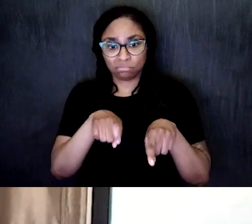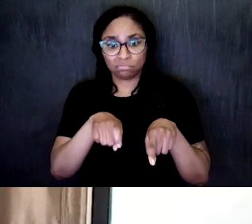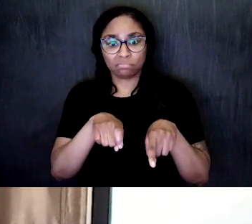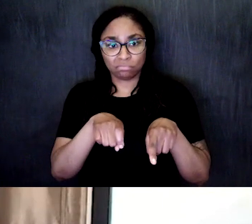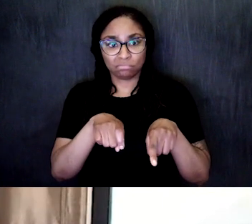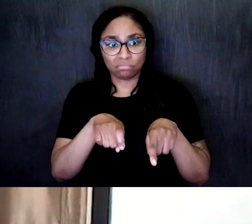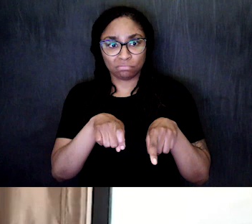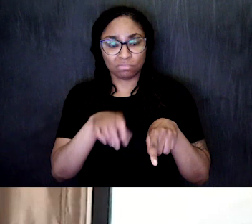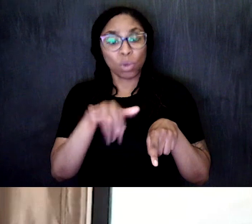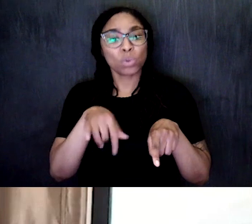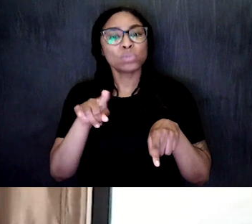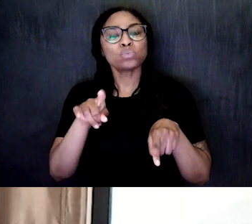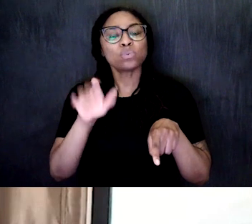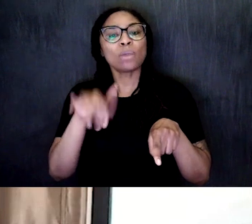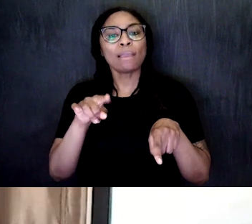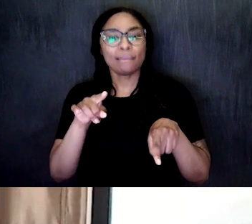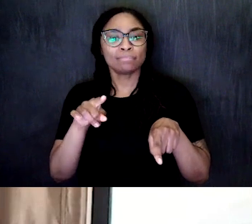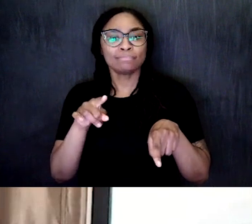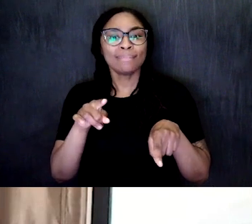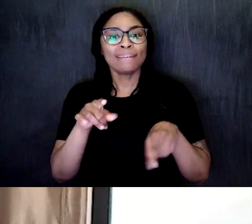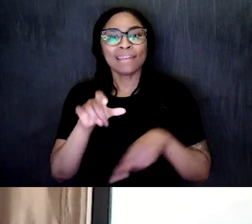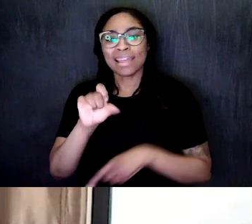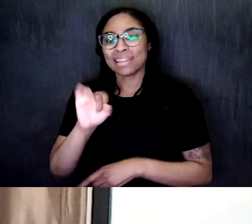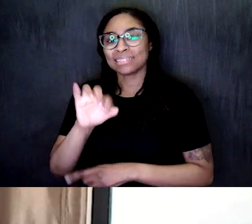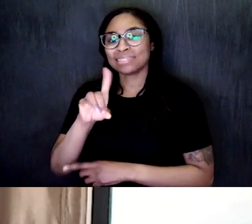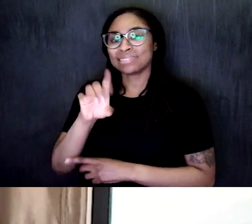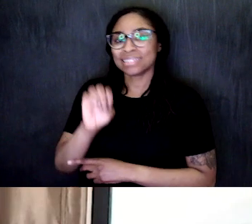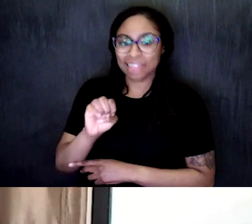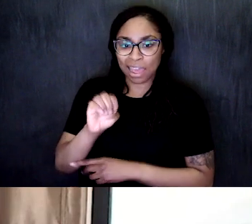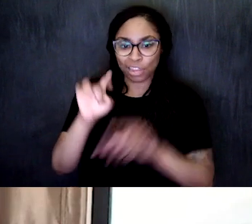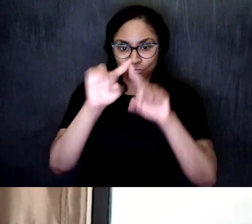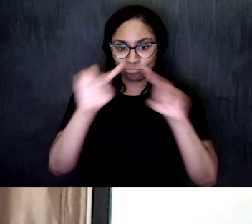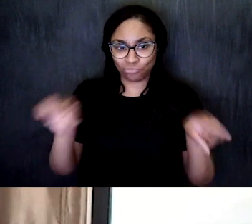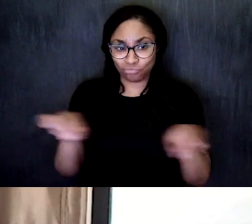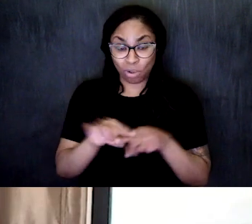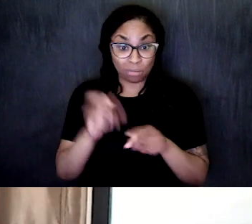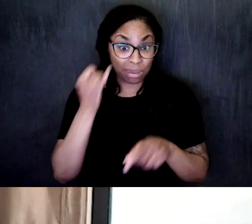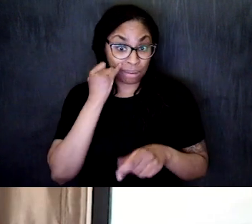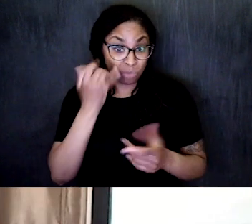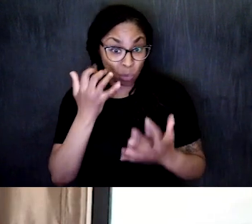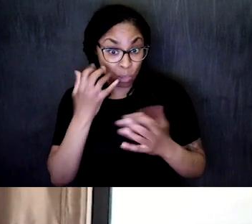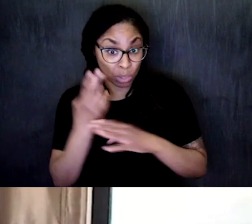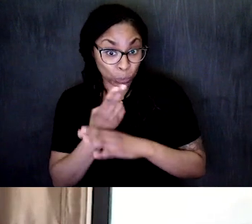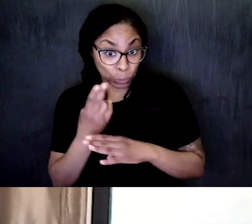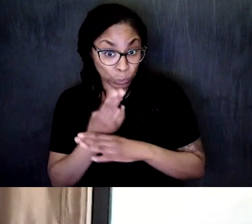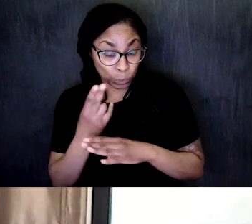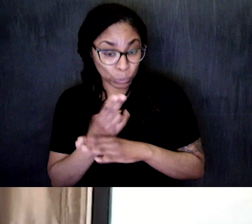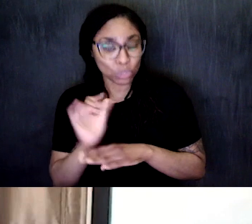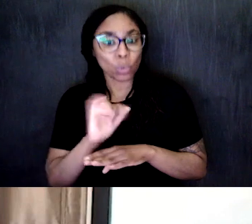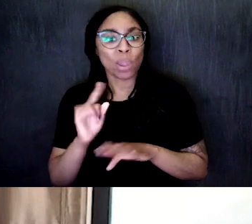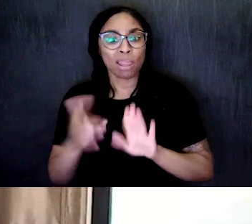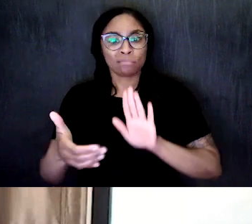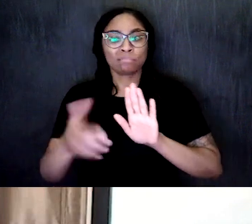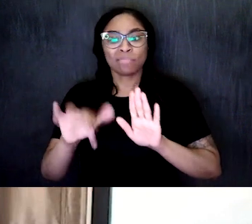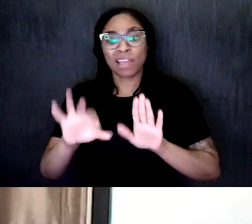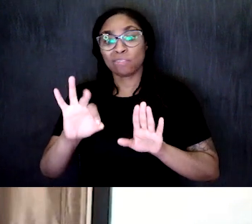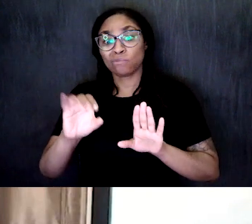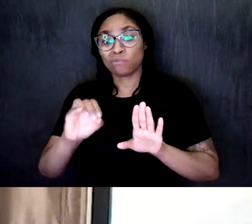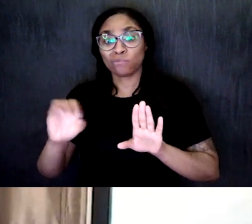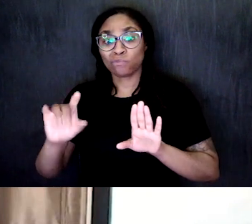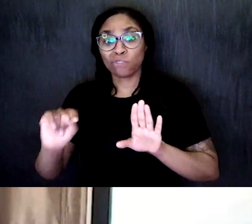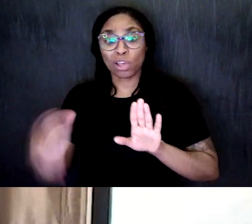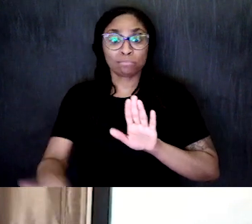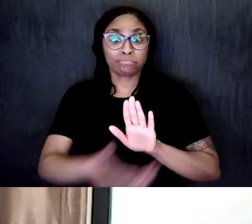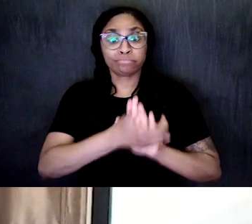out. You're going to go into a side triangle. Okay. So if you want to use your strap, you can put it on your foot if that